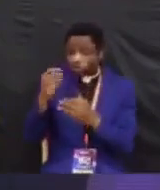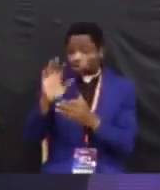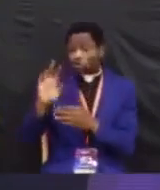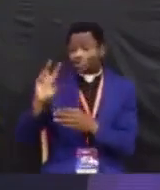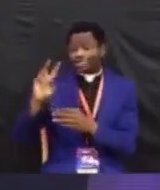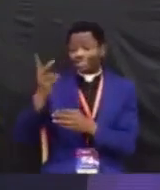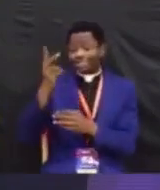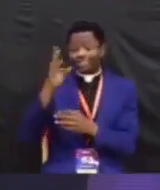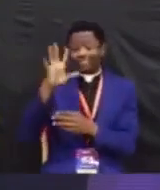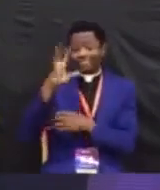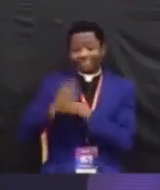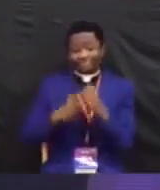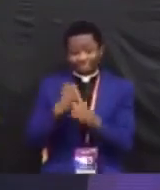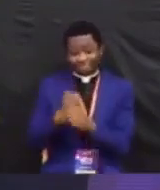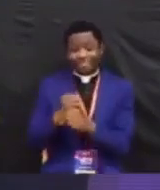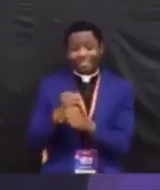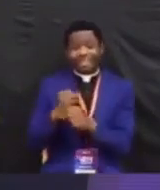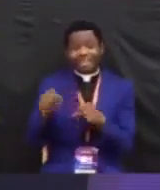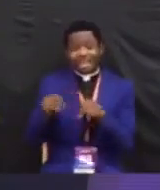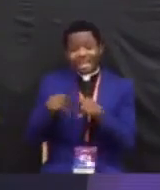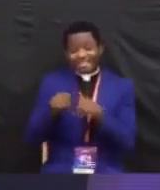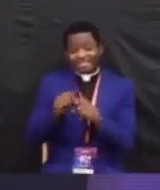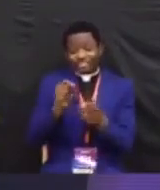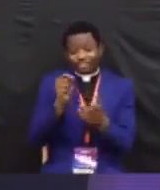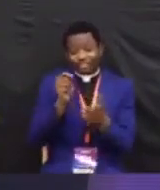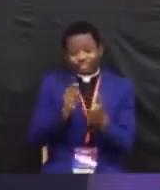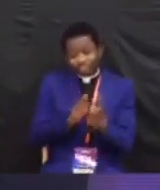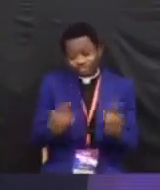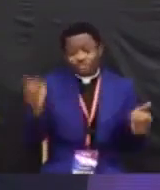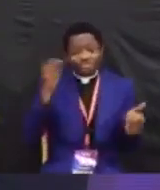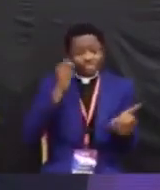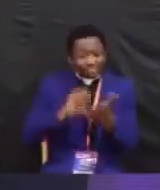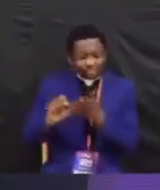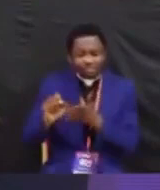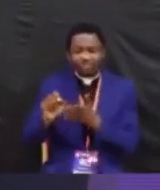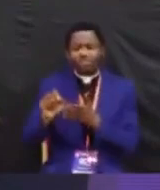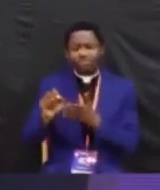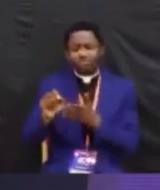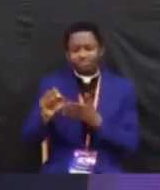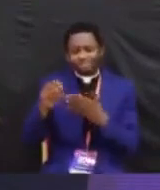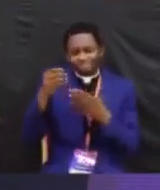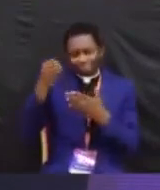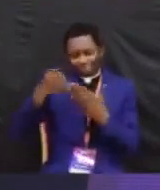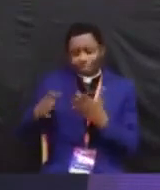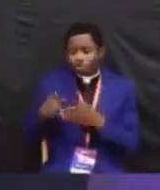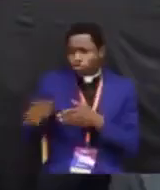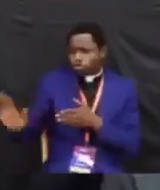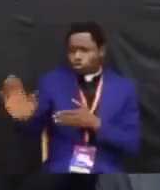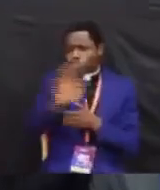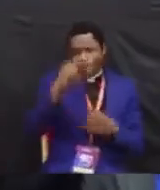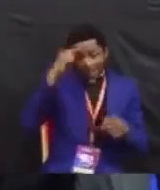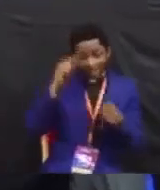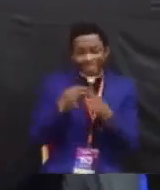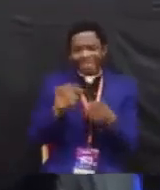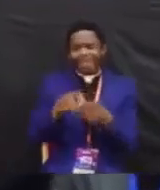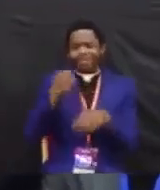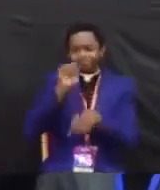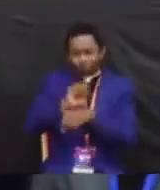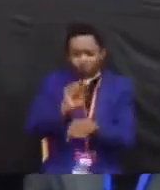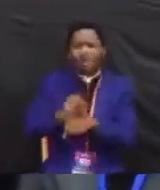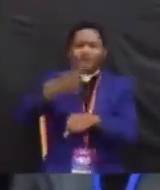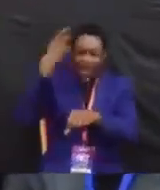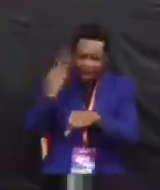a General Secretary. You agree with me that he has served selflessly and faithfully in the last